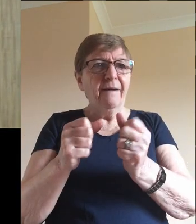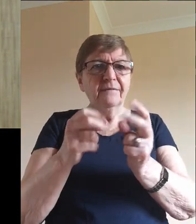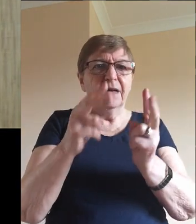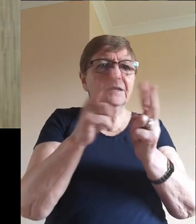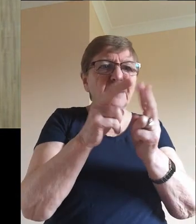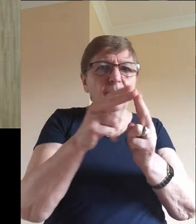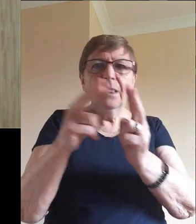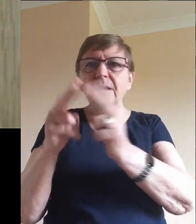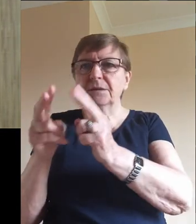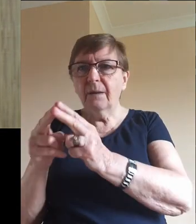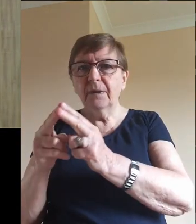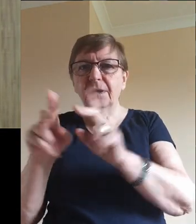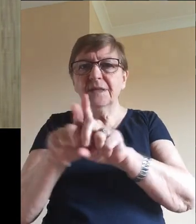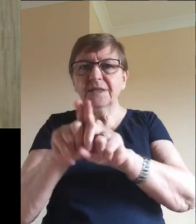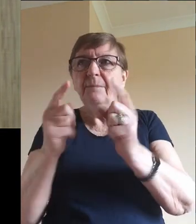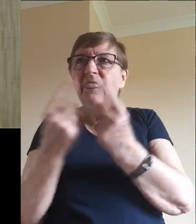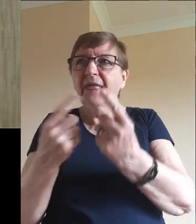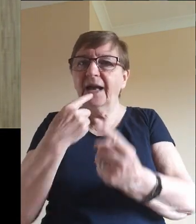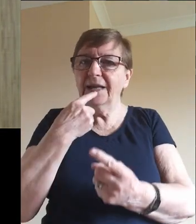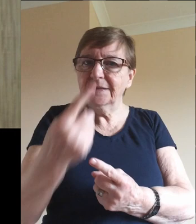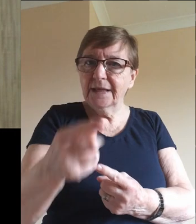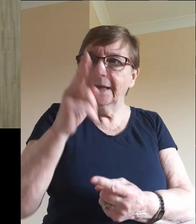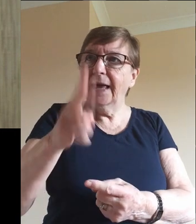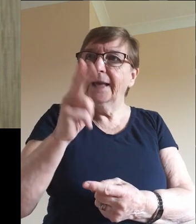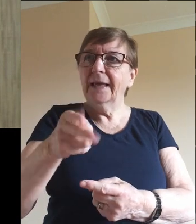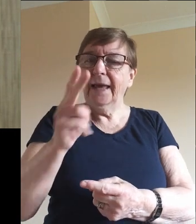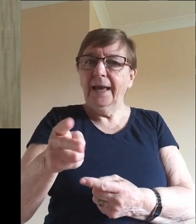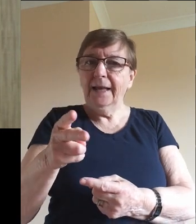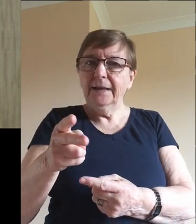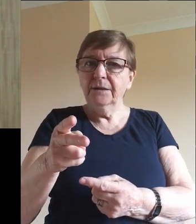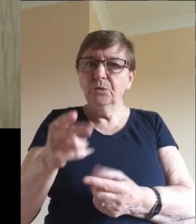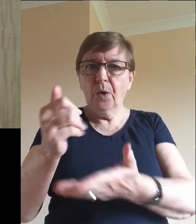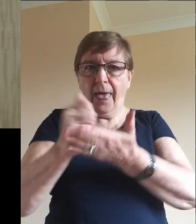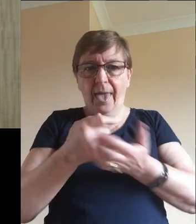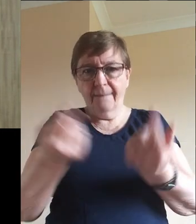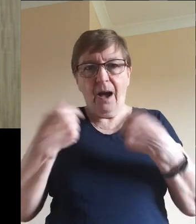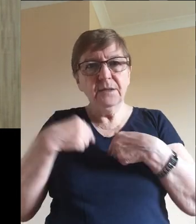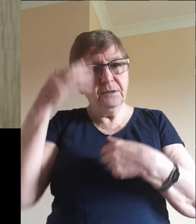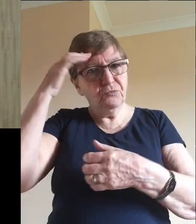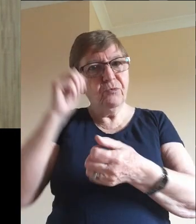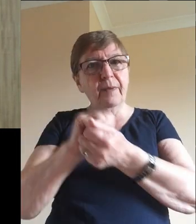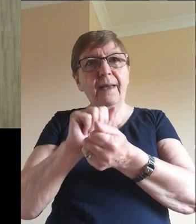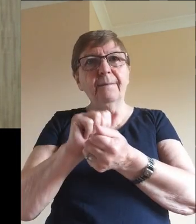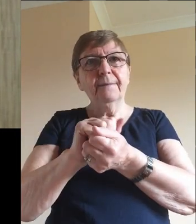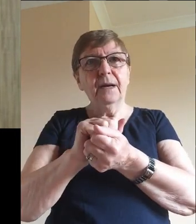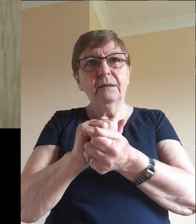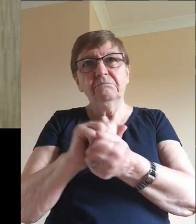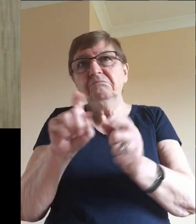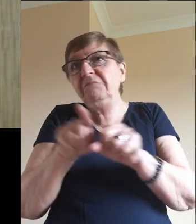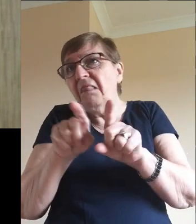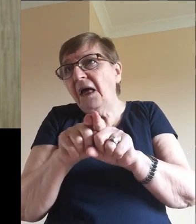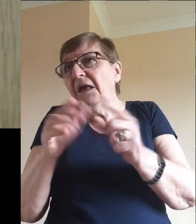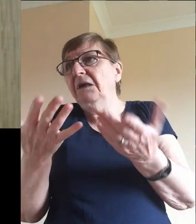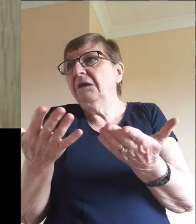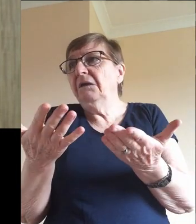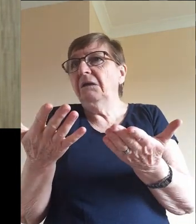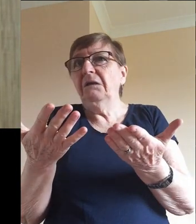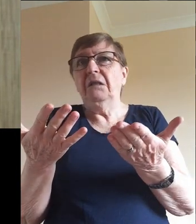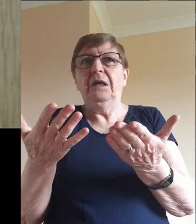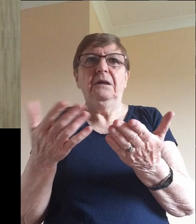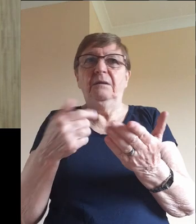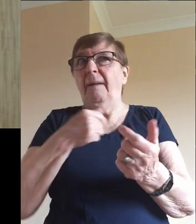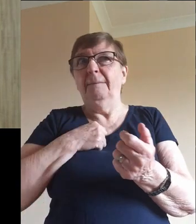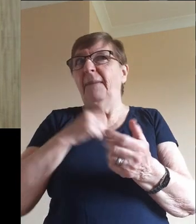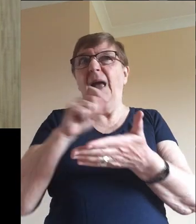where the same thing is said in order to reinforce the point. And so it might be something like, and the poetry here is not any